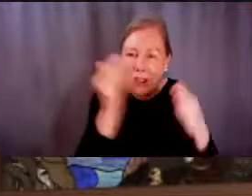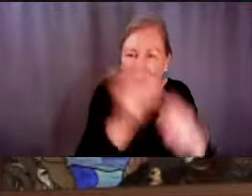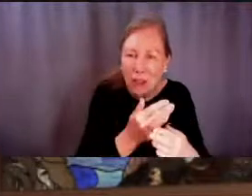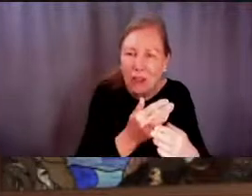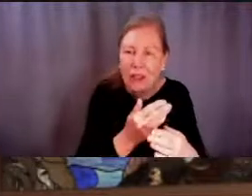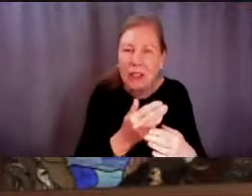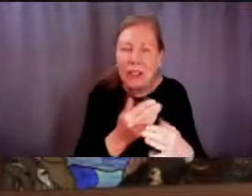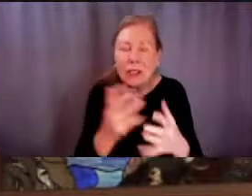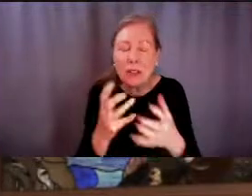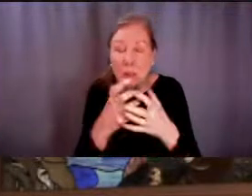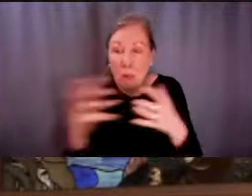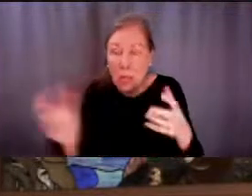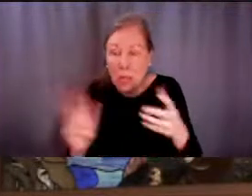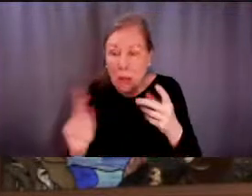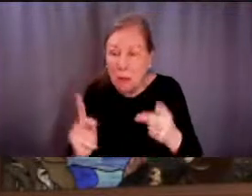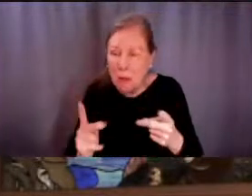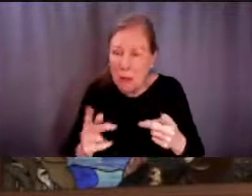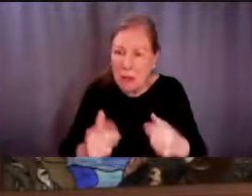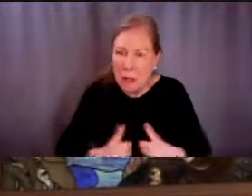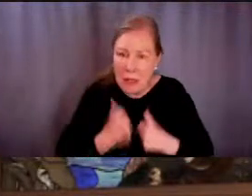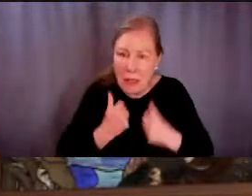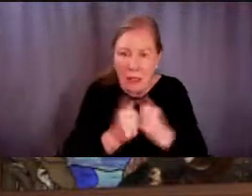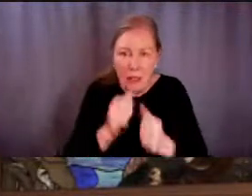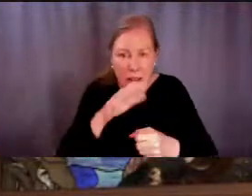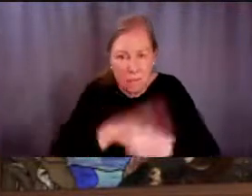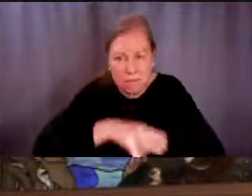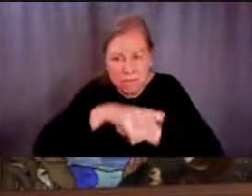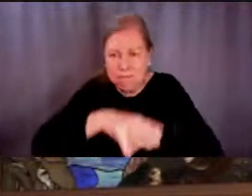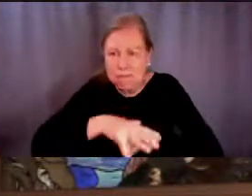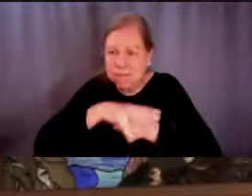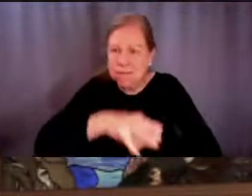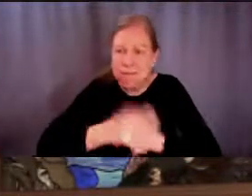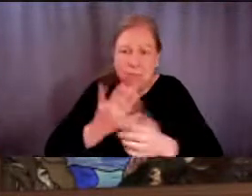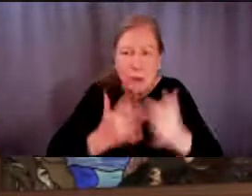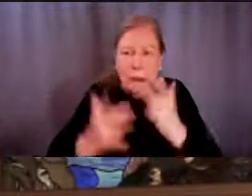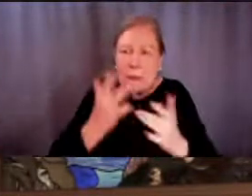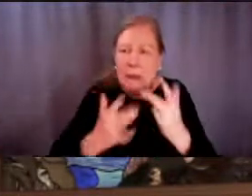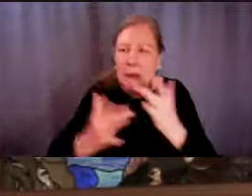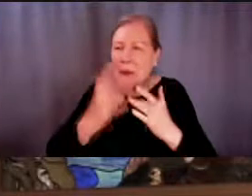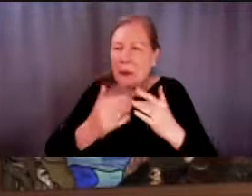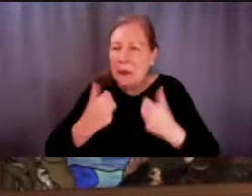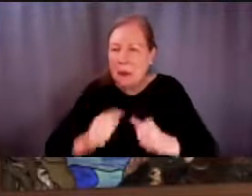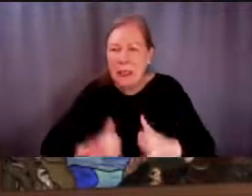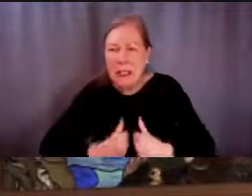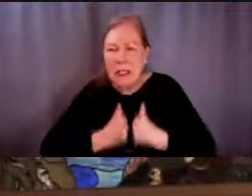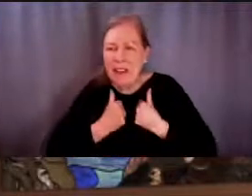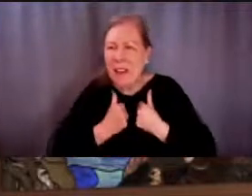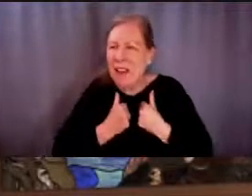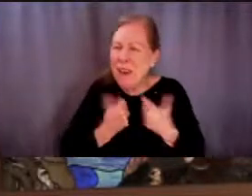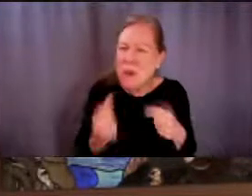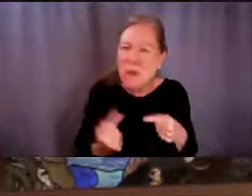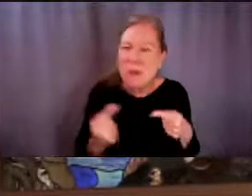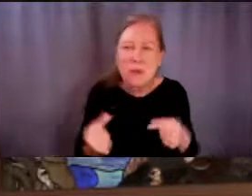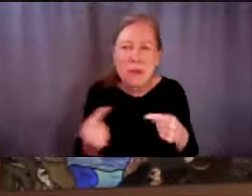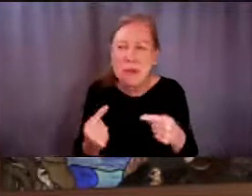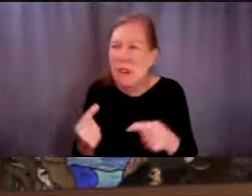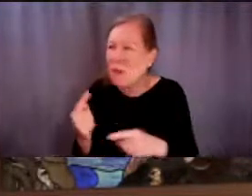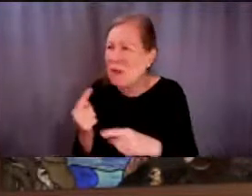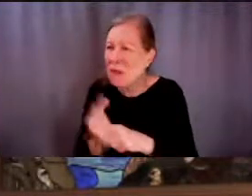tension. Tension of doing what has to be done to survive, held against feeling or knowing what is